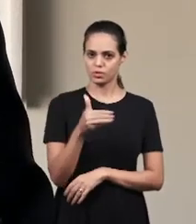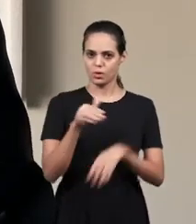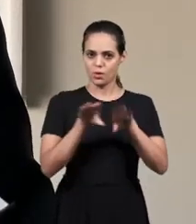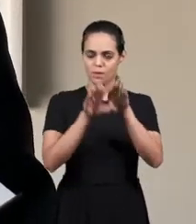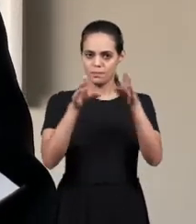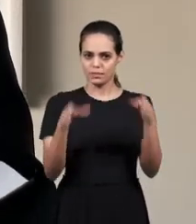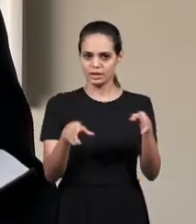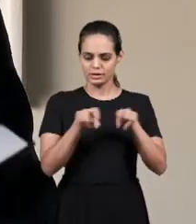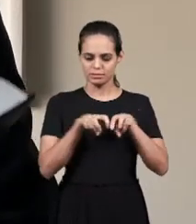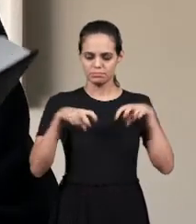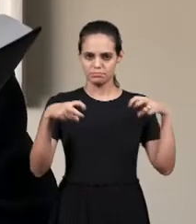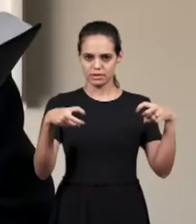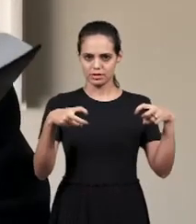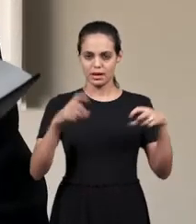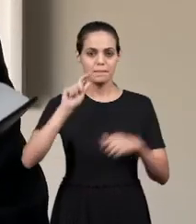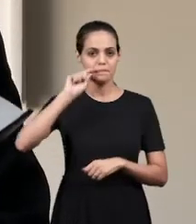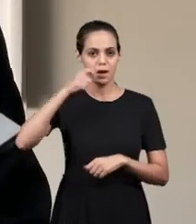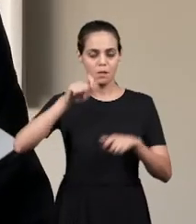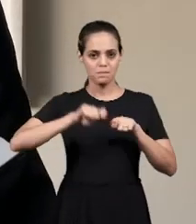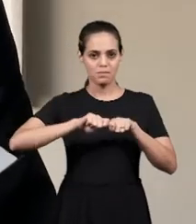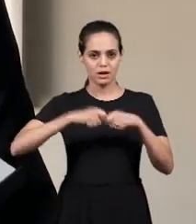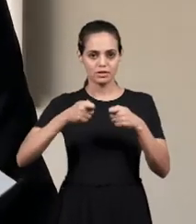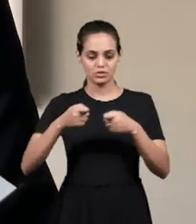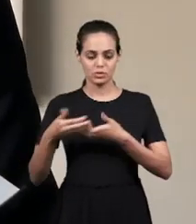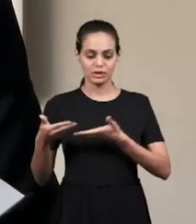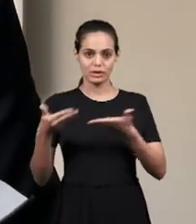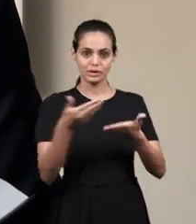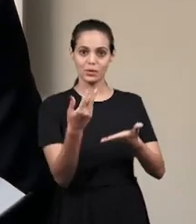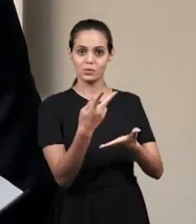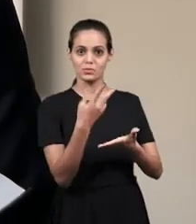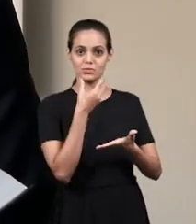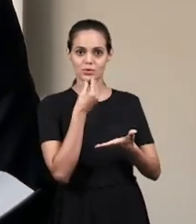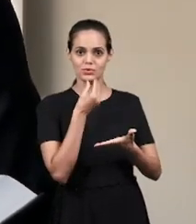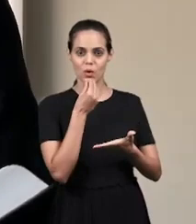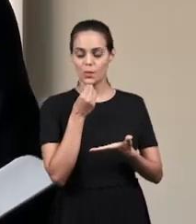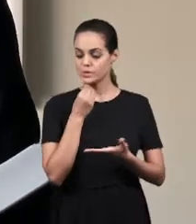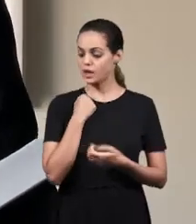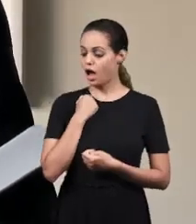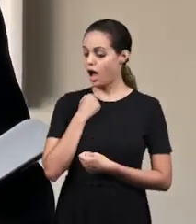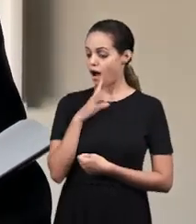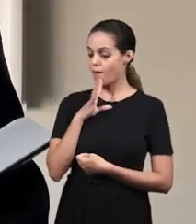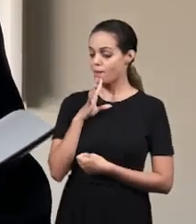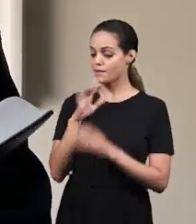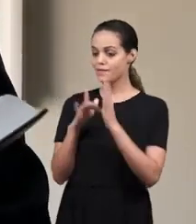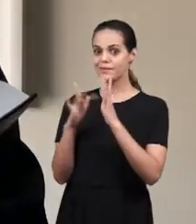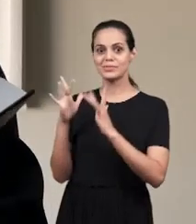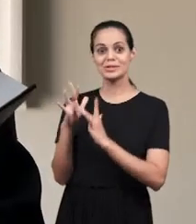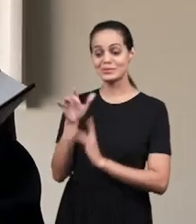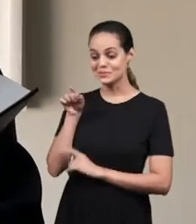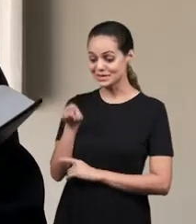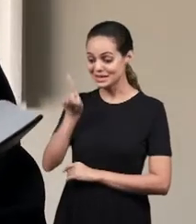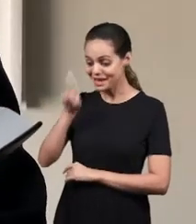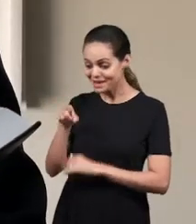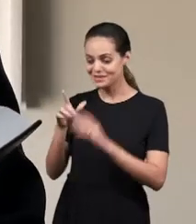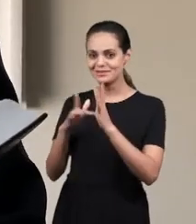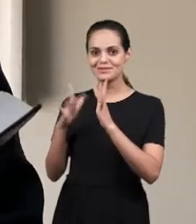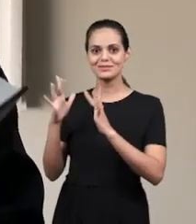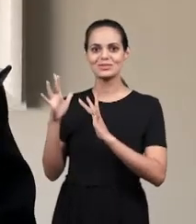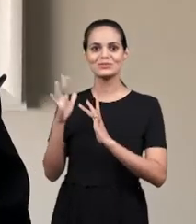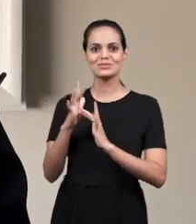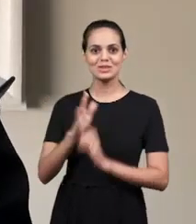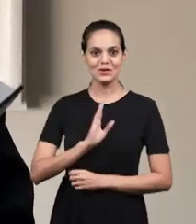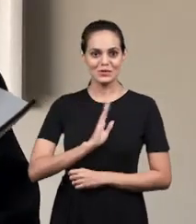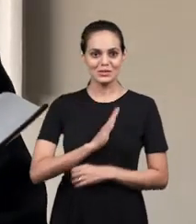he broke it, and then they recognized who Jesus was. And they themselves said that their hearts burned within them when they heard